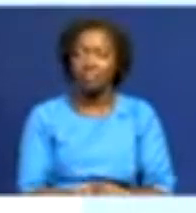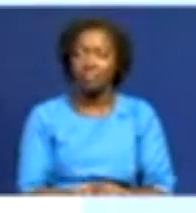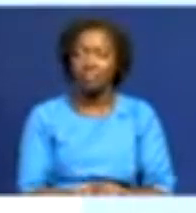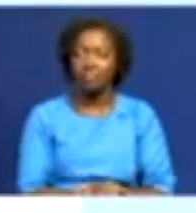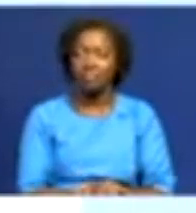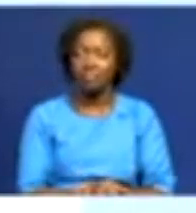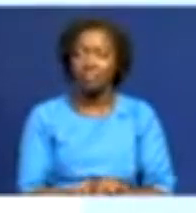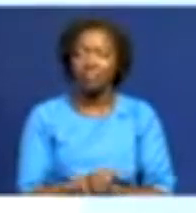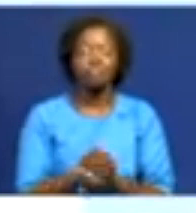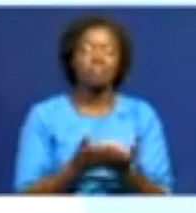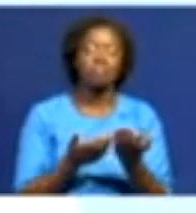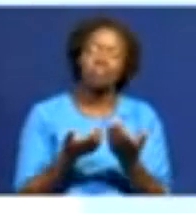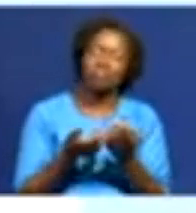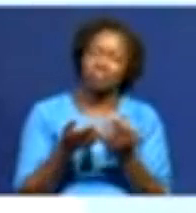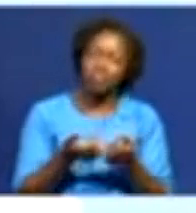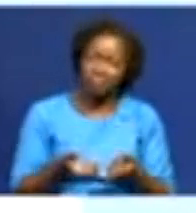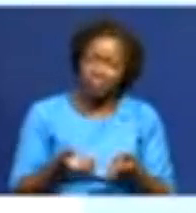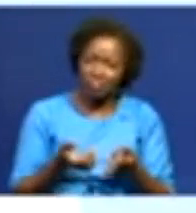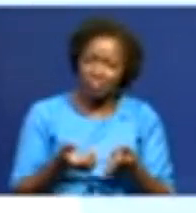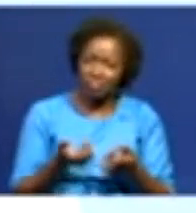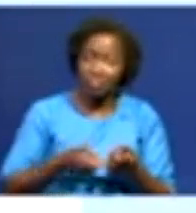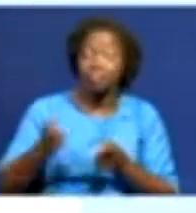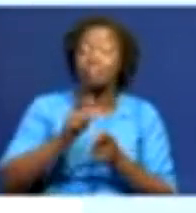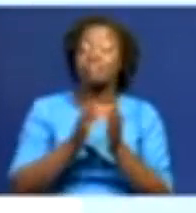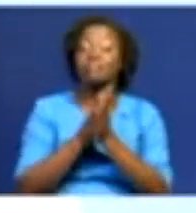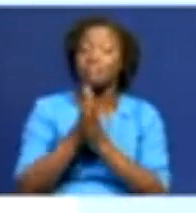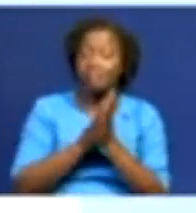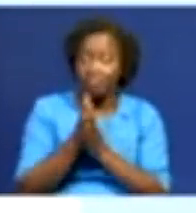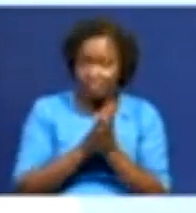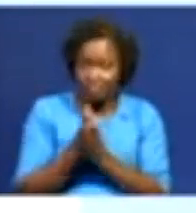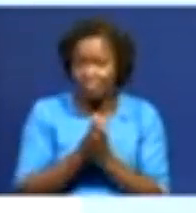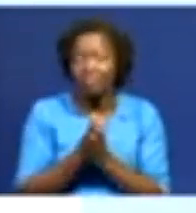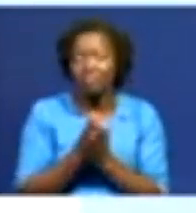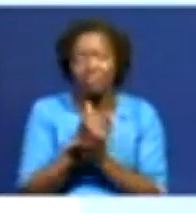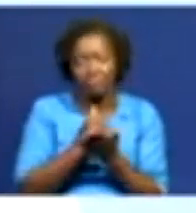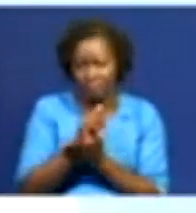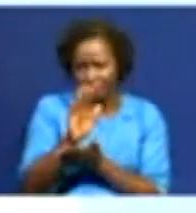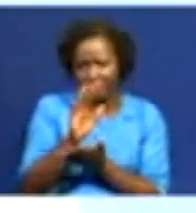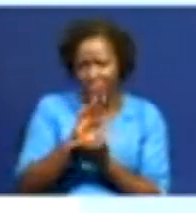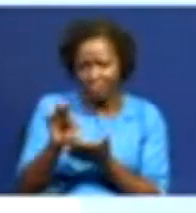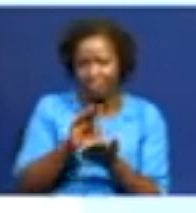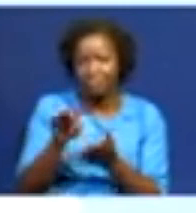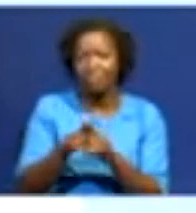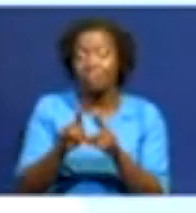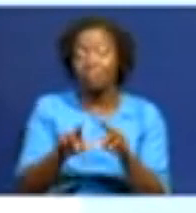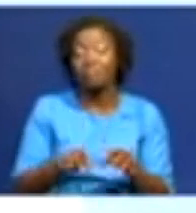Australians are becoming increasingly attracted to your coffee and your tea. And